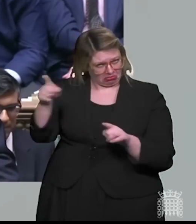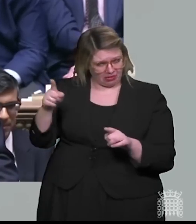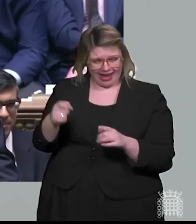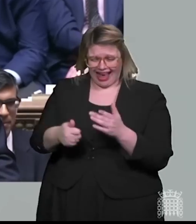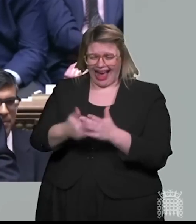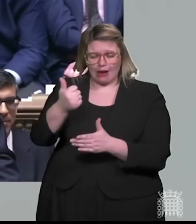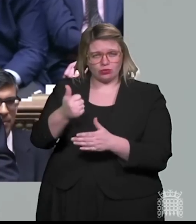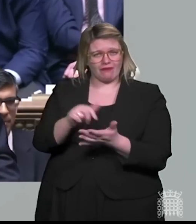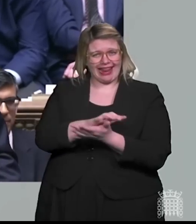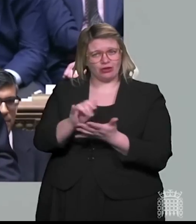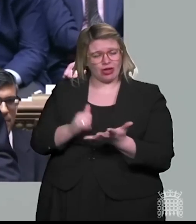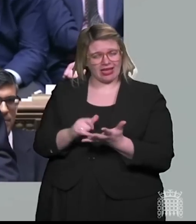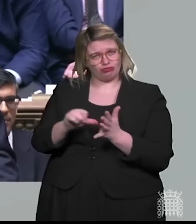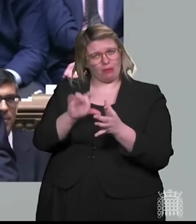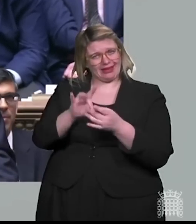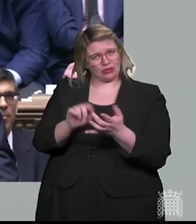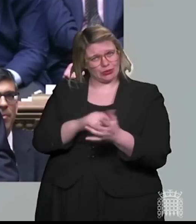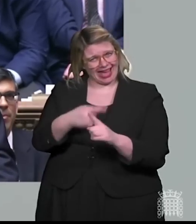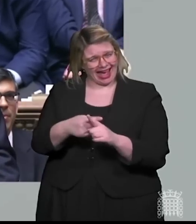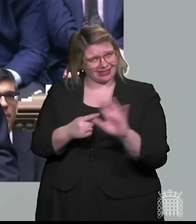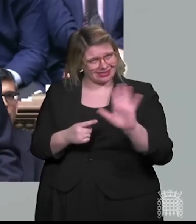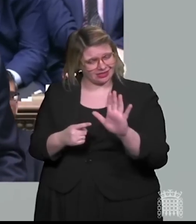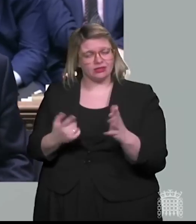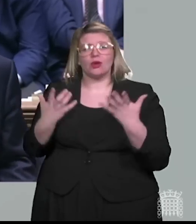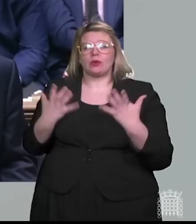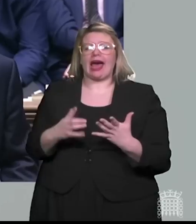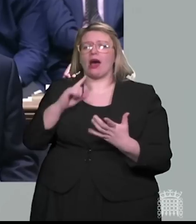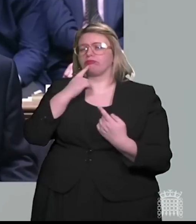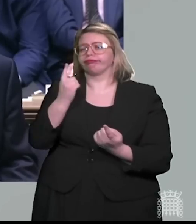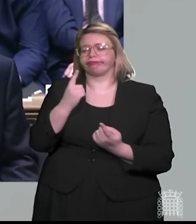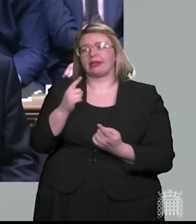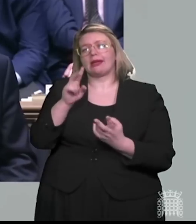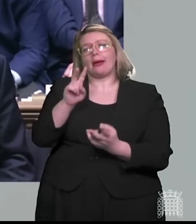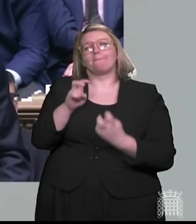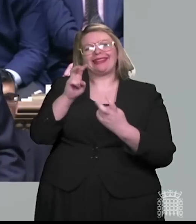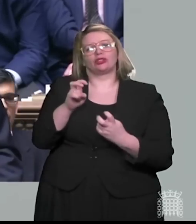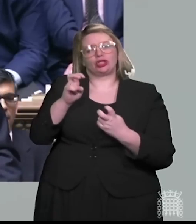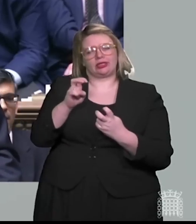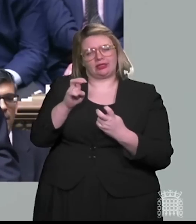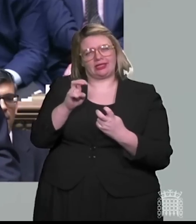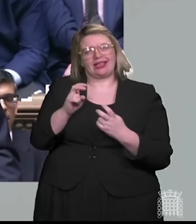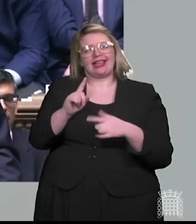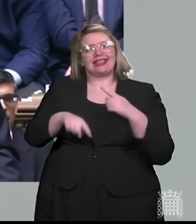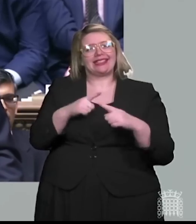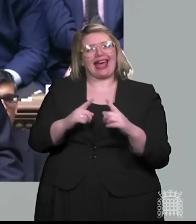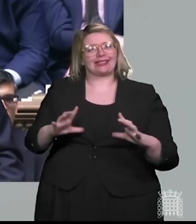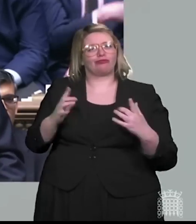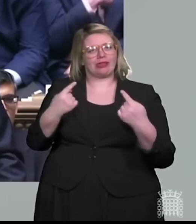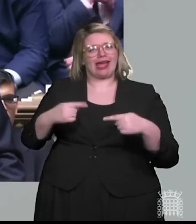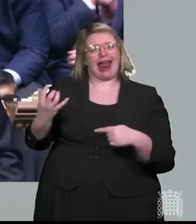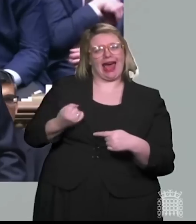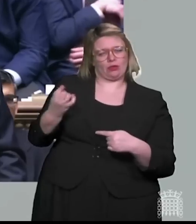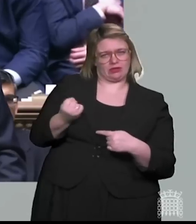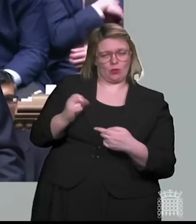for tax reasons. So today I will increase the pension's annual tax-free allowance